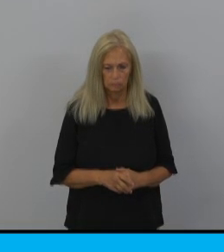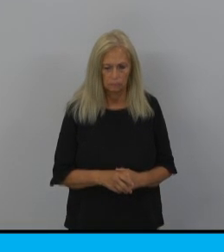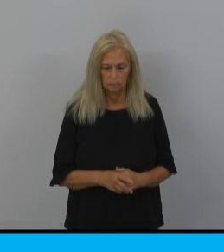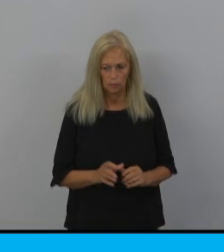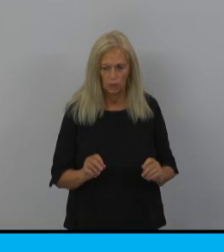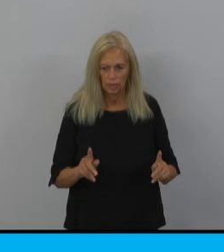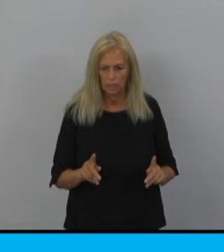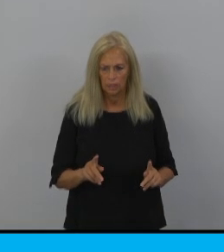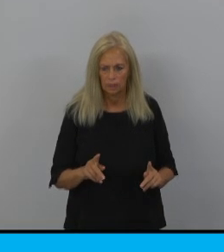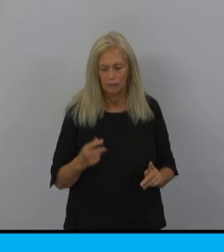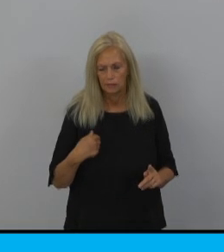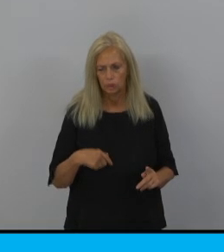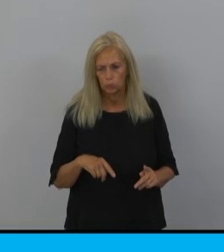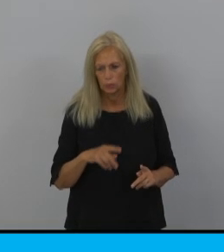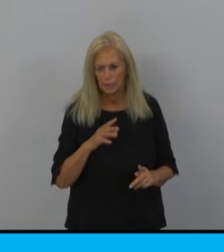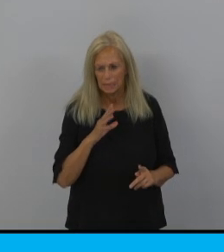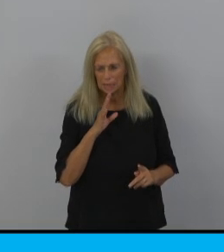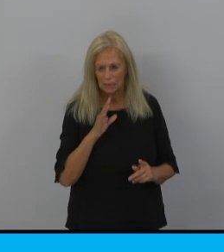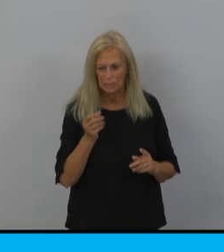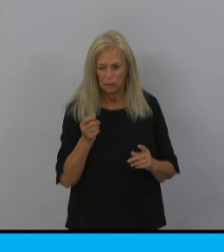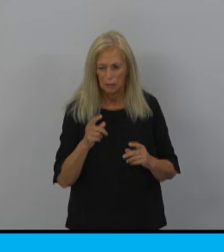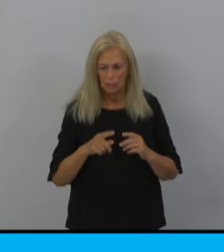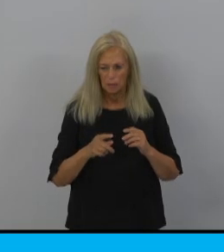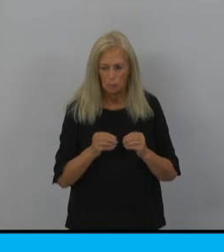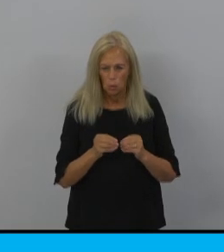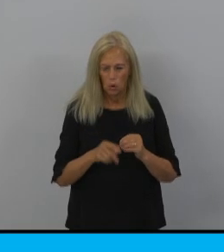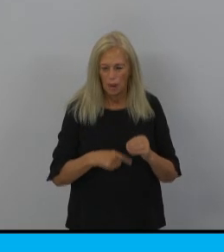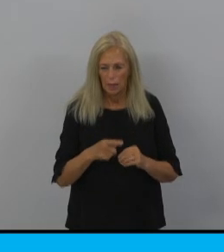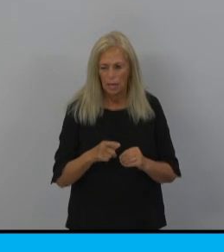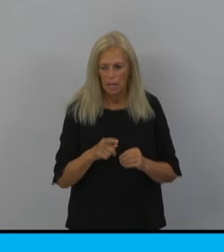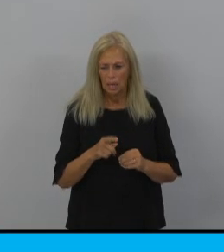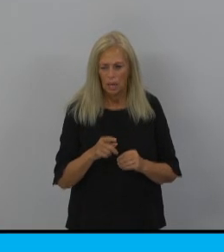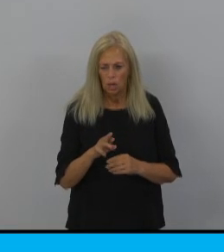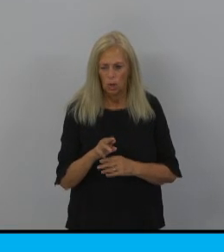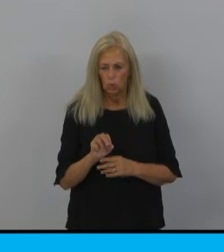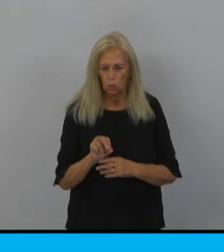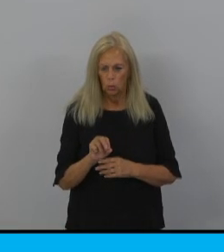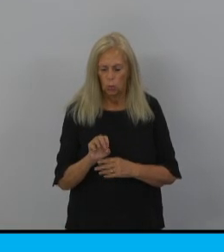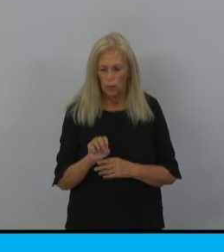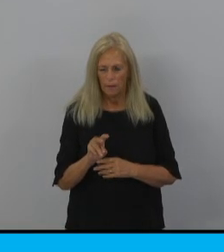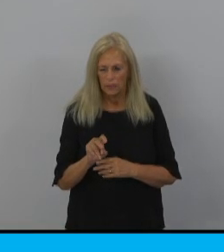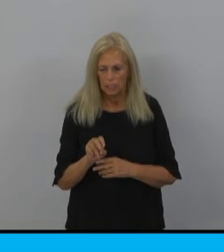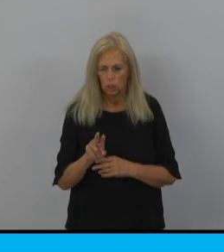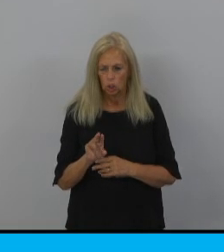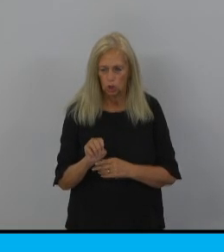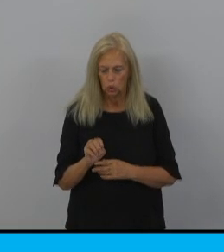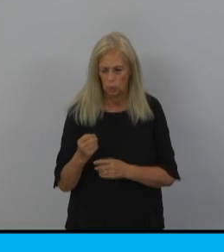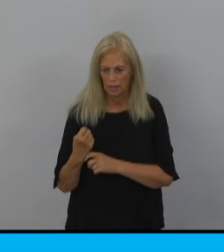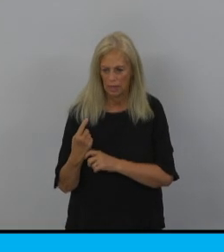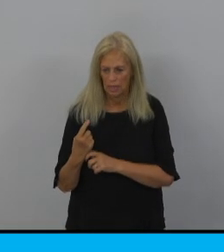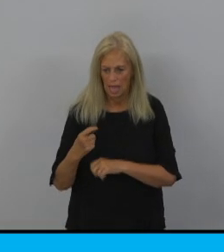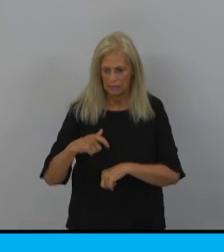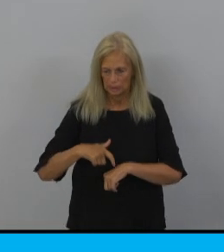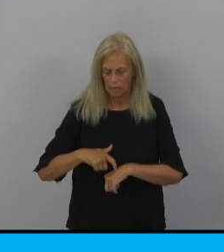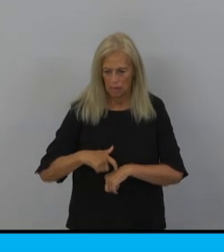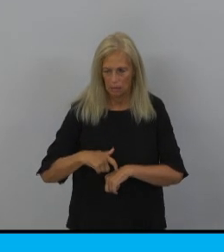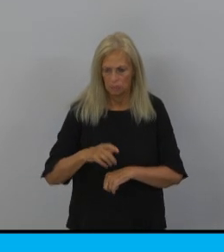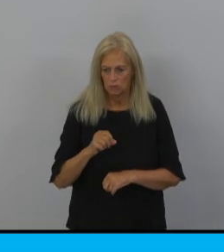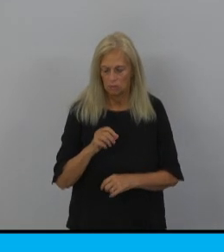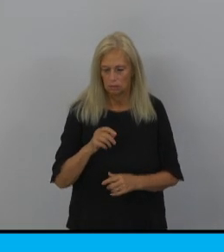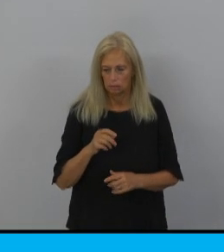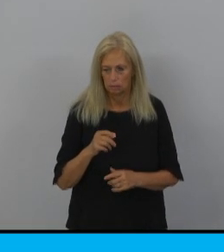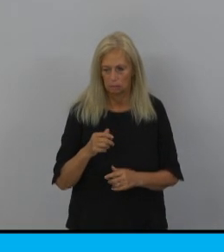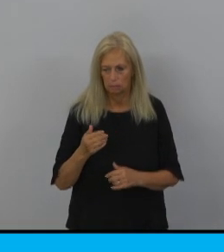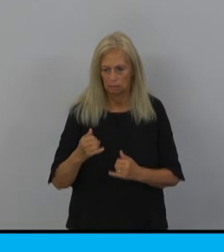Kevin, I'm not going to really talk. We talked a little bit more about these revenues last time, so I'm not going to really go into detail. If there's